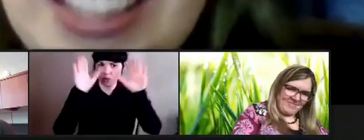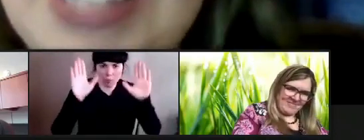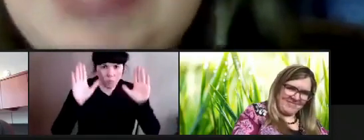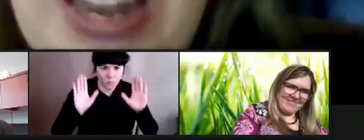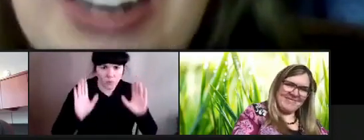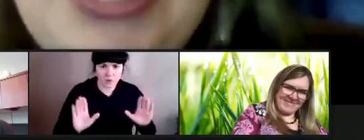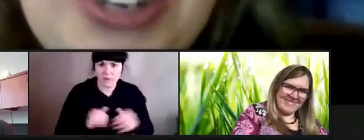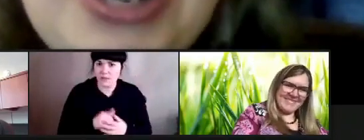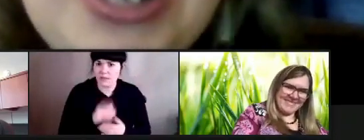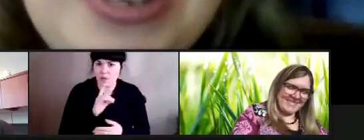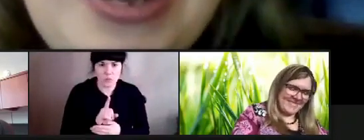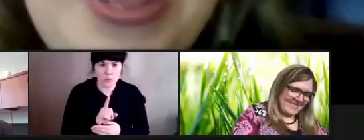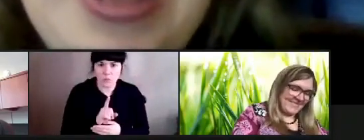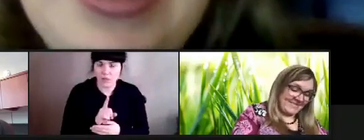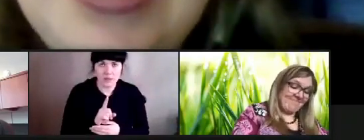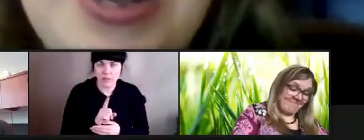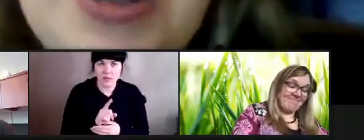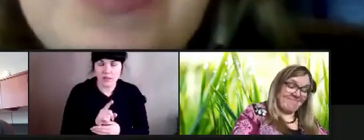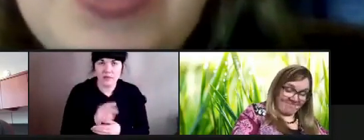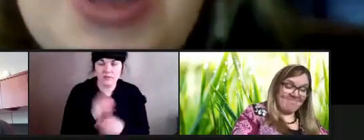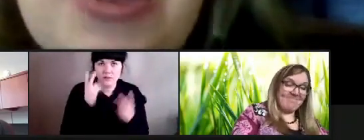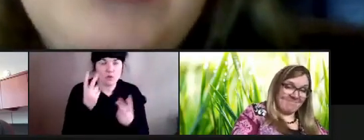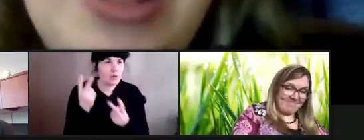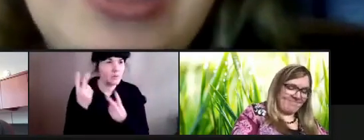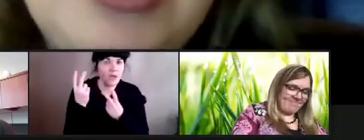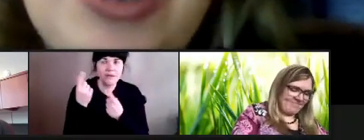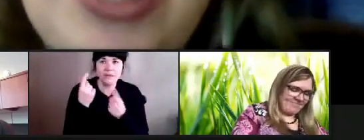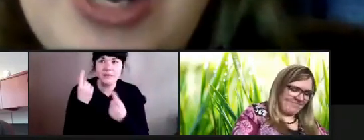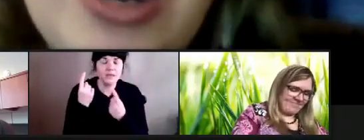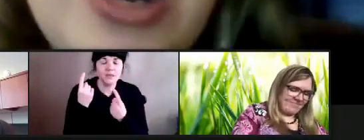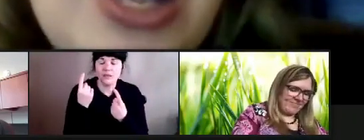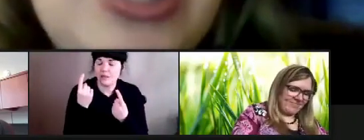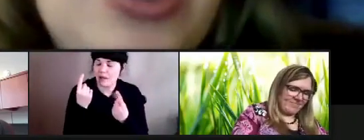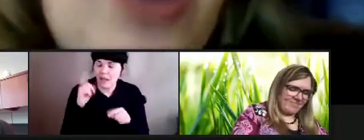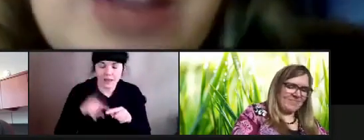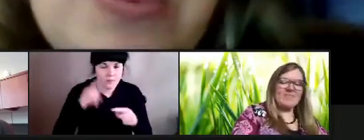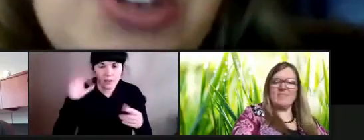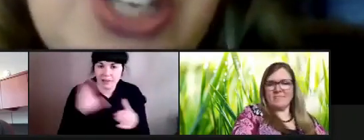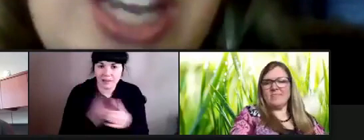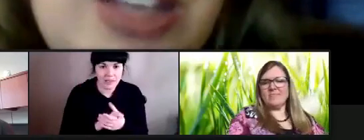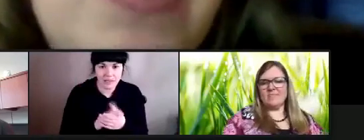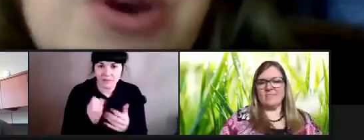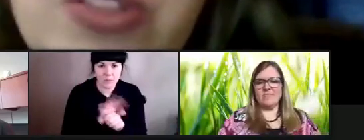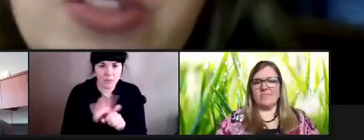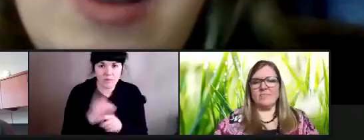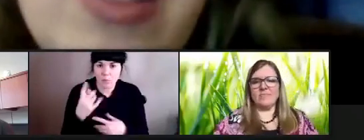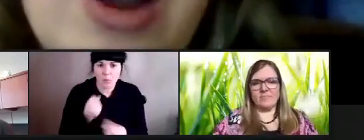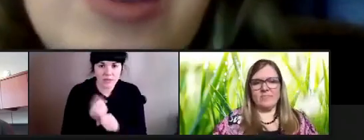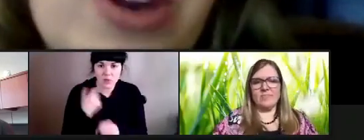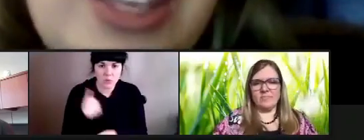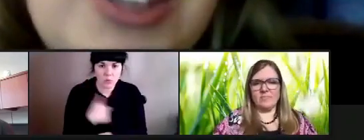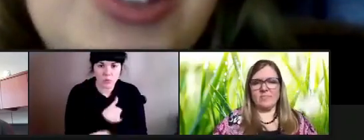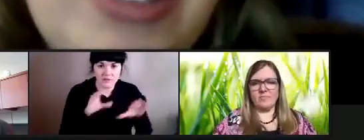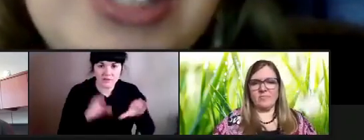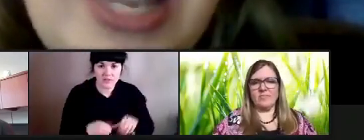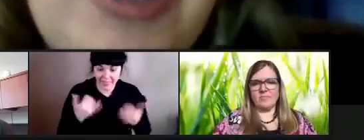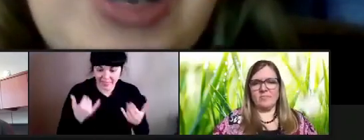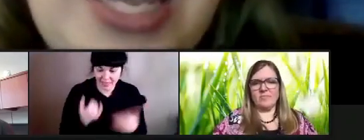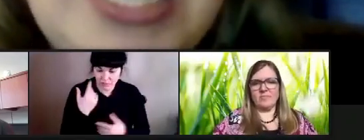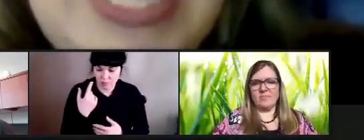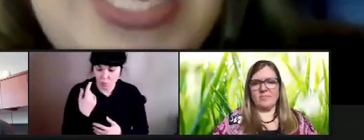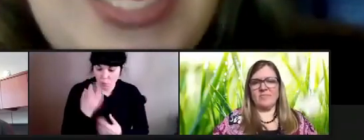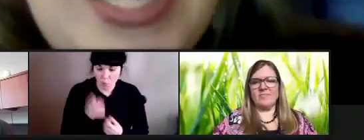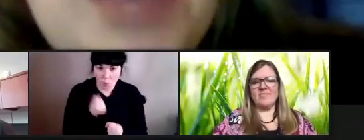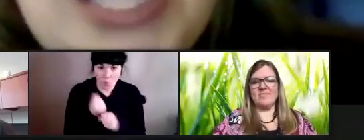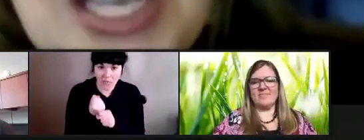unbelievable that it's been a year and that we've done this for a year. So I appreciate you both and all the hard work that you do every